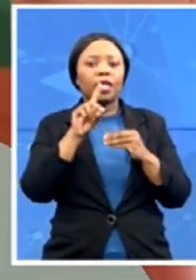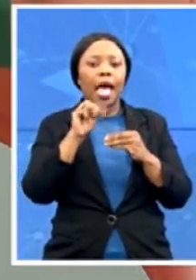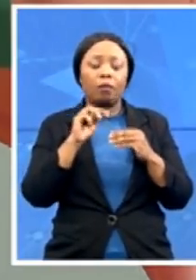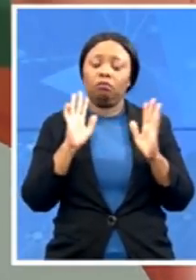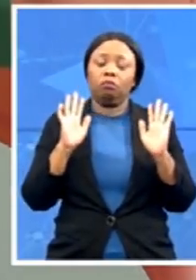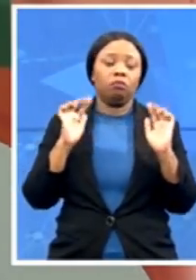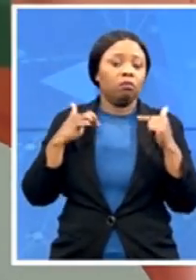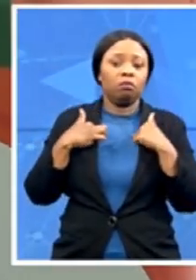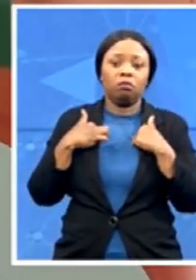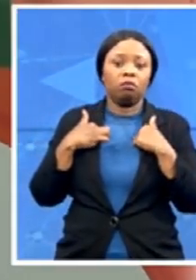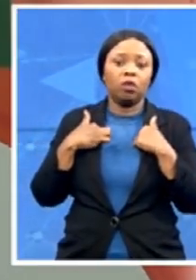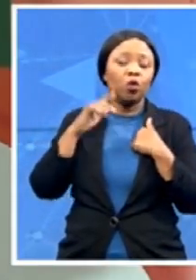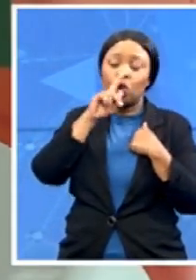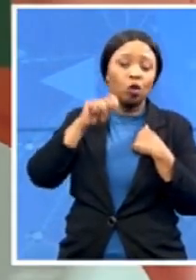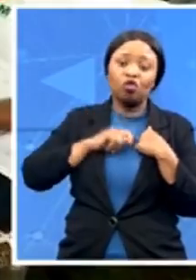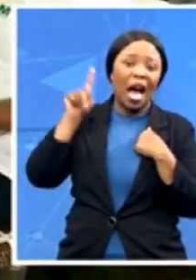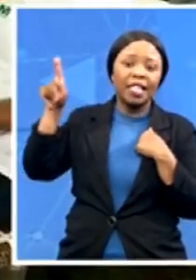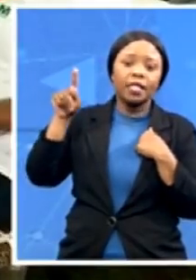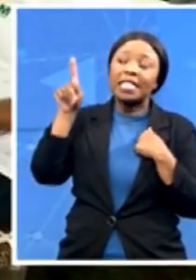ngathi nitye nonke nixhaphile.